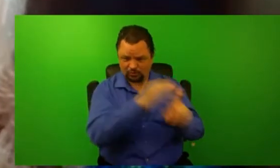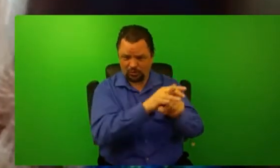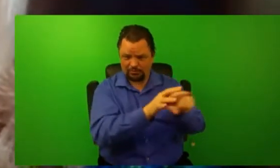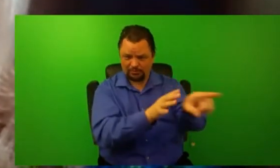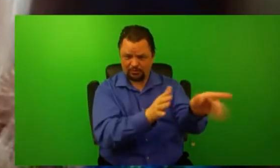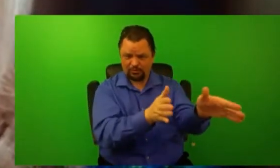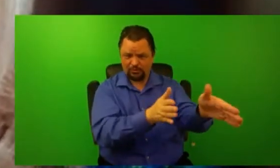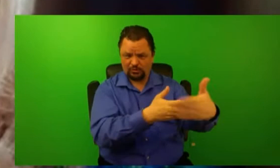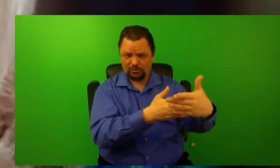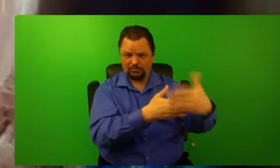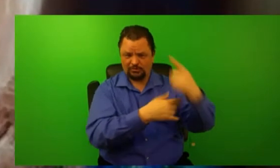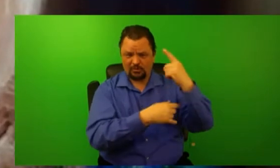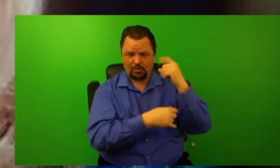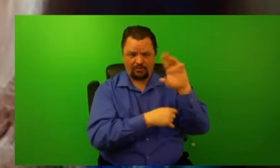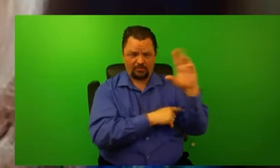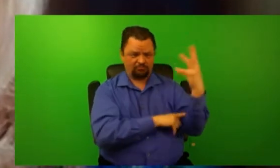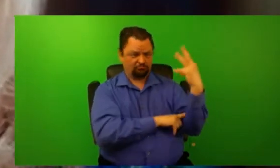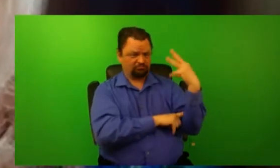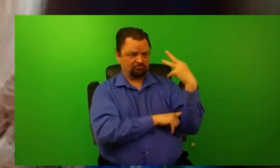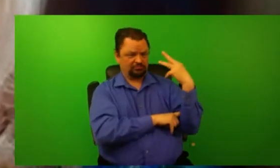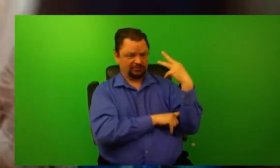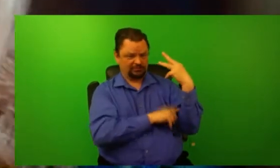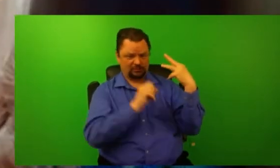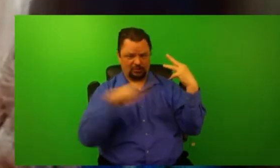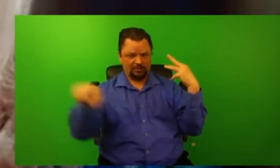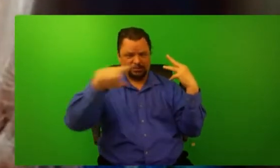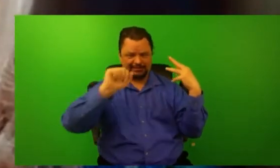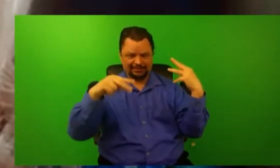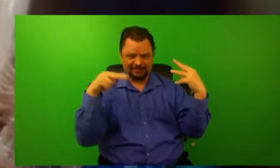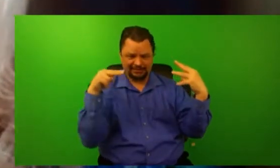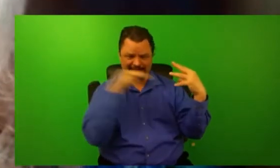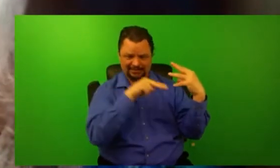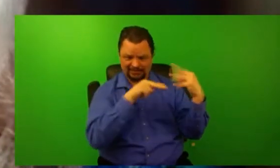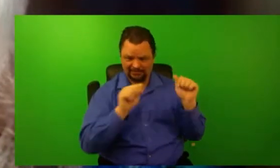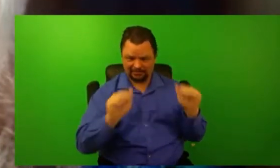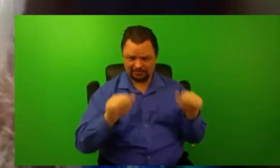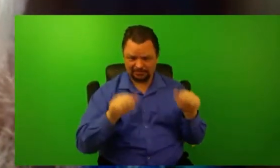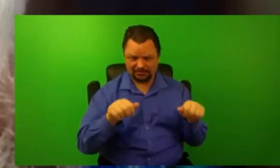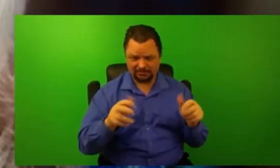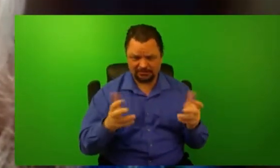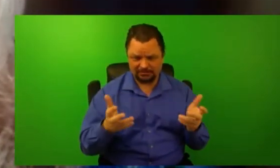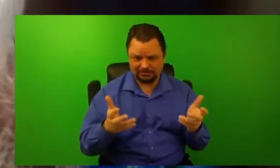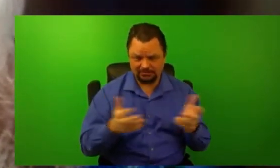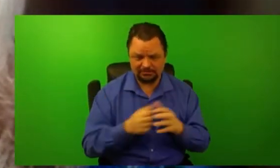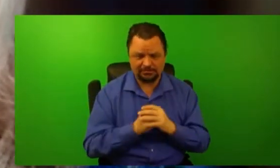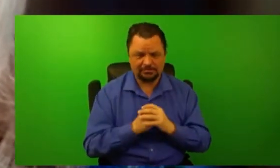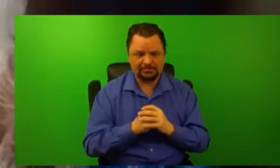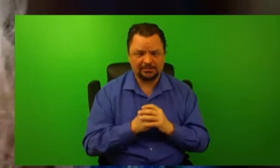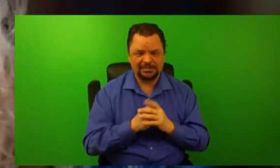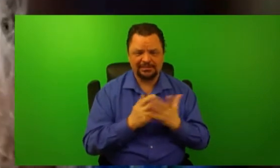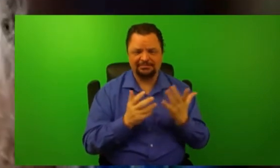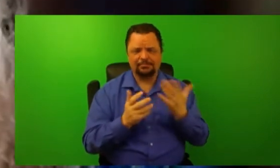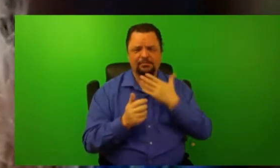the camera to be shown on that instead of the blank sliding.